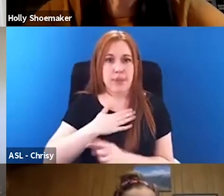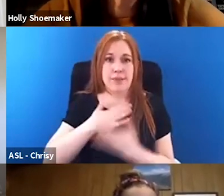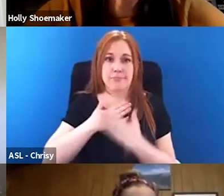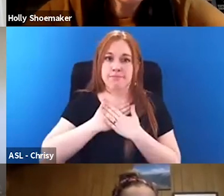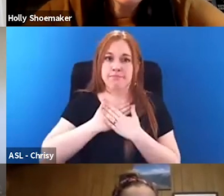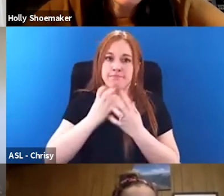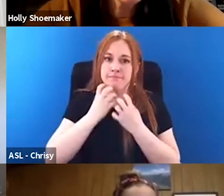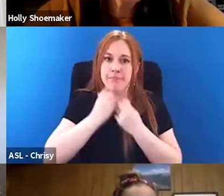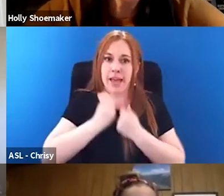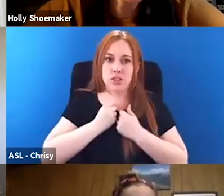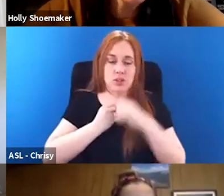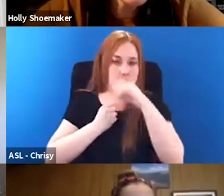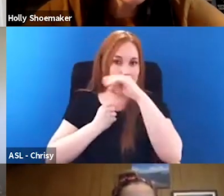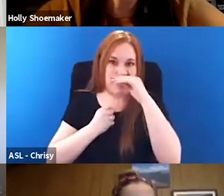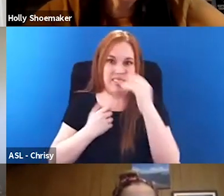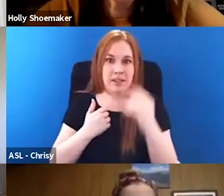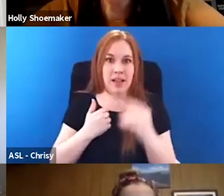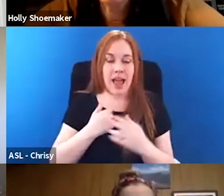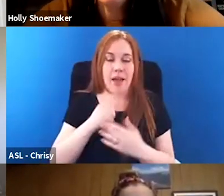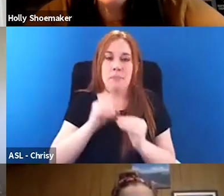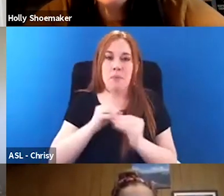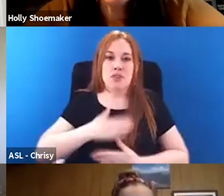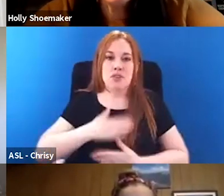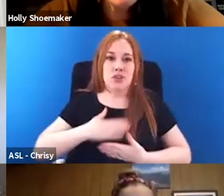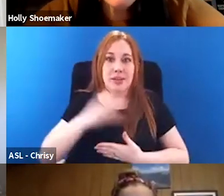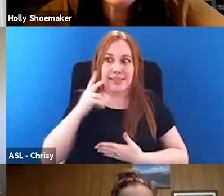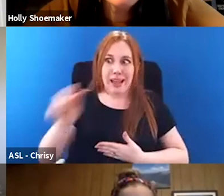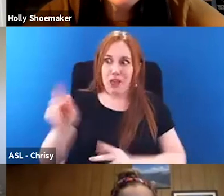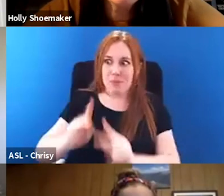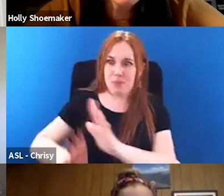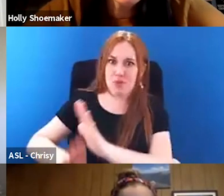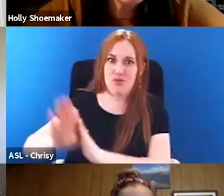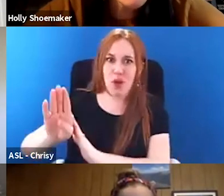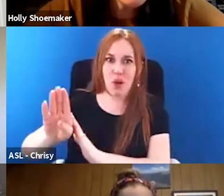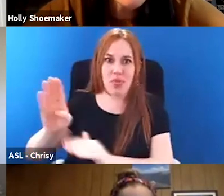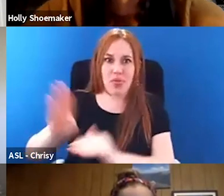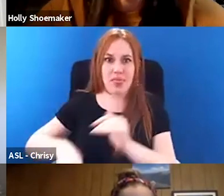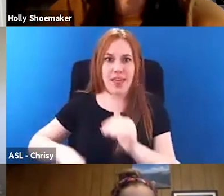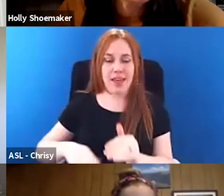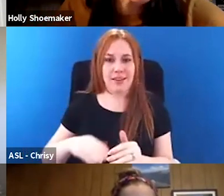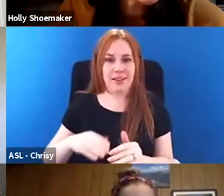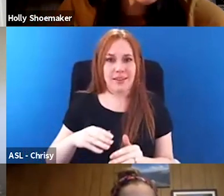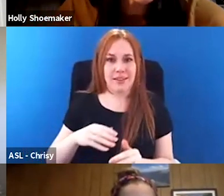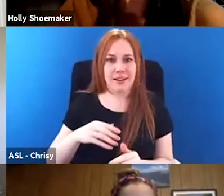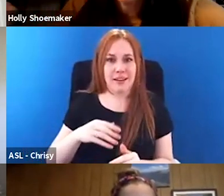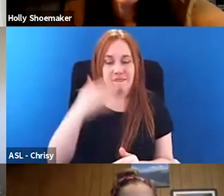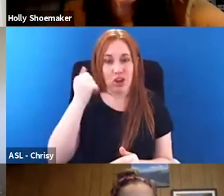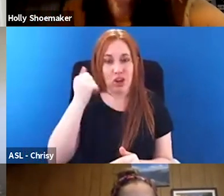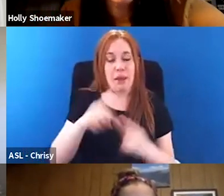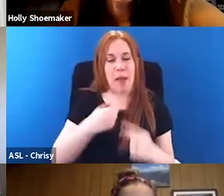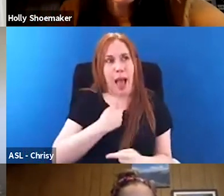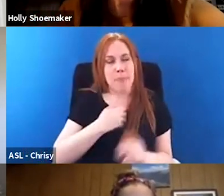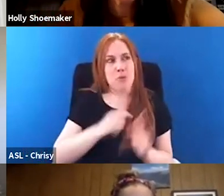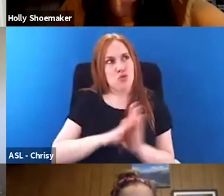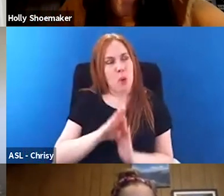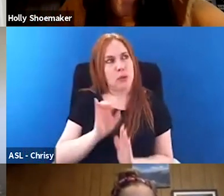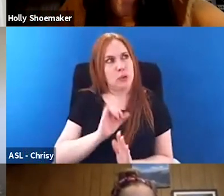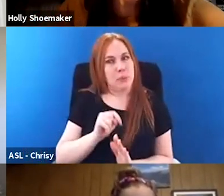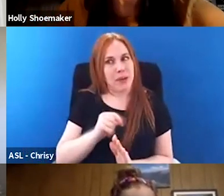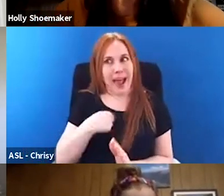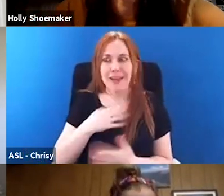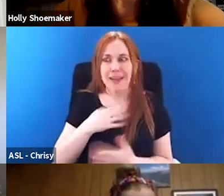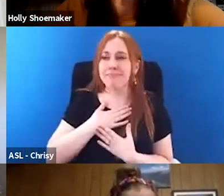Growth is, I get more joy out of seeing other people grow than sometimes I forget that I think I'm growing too, but I just really like to